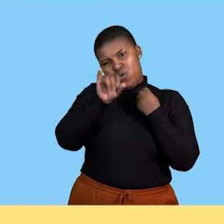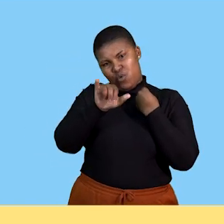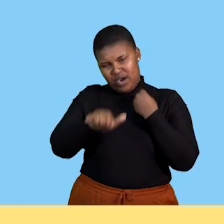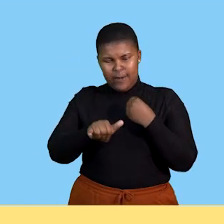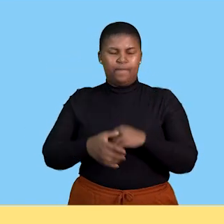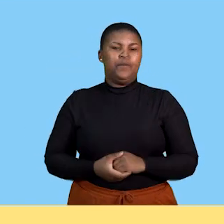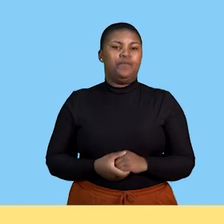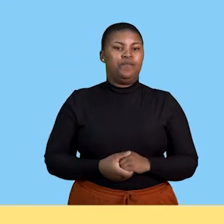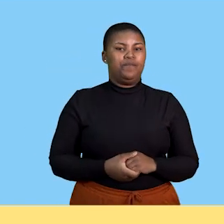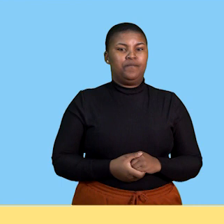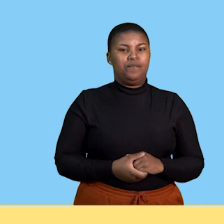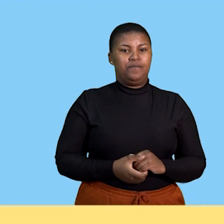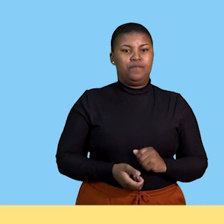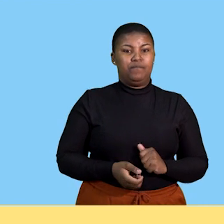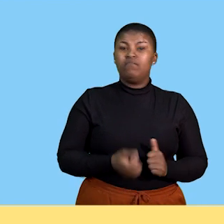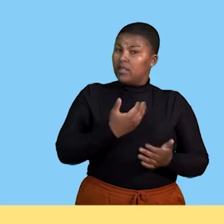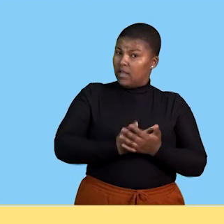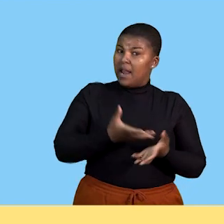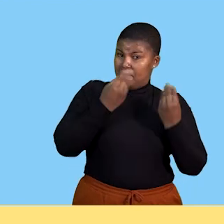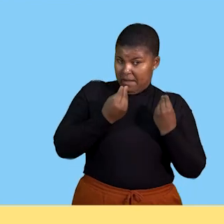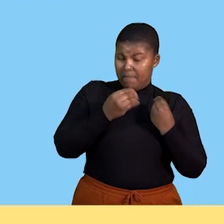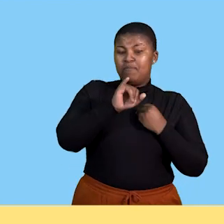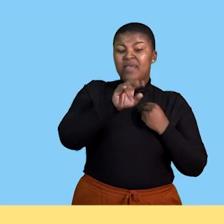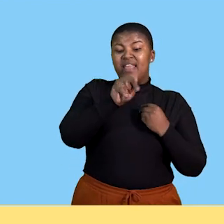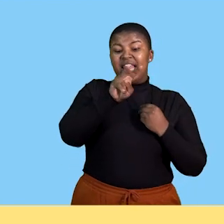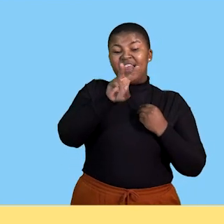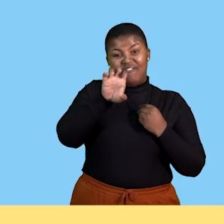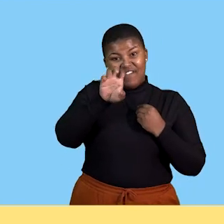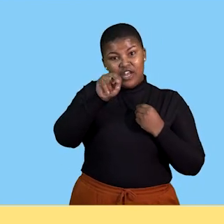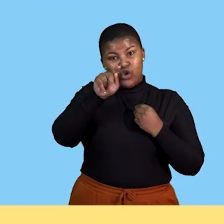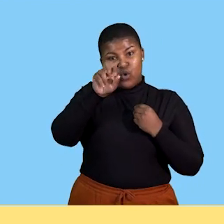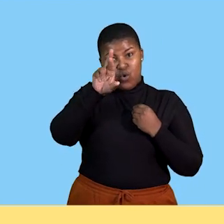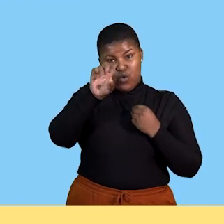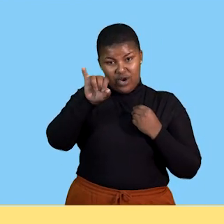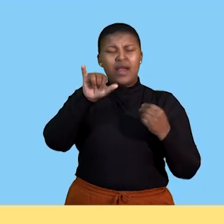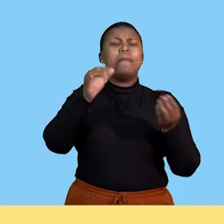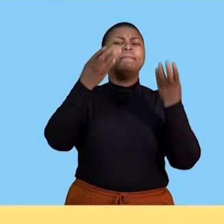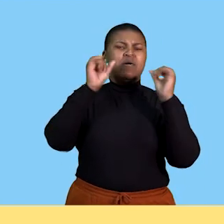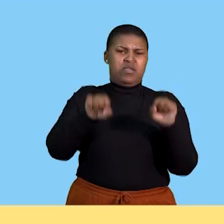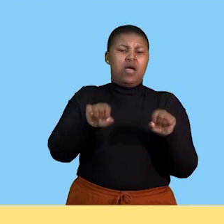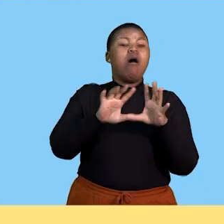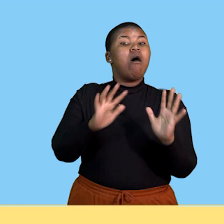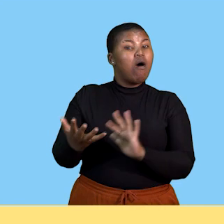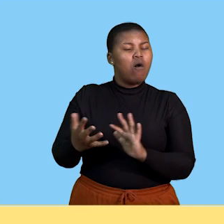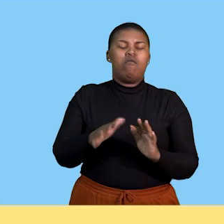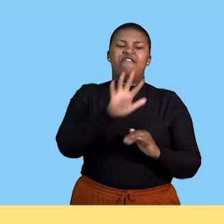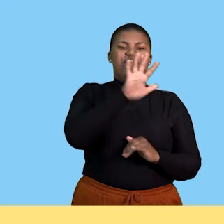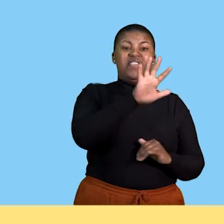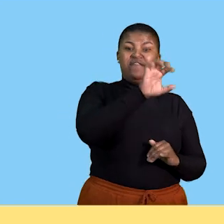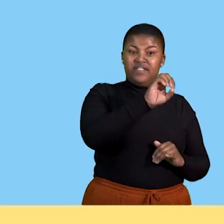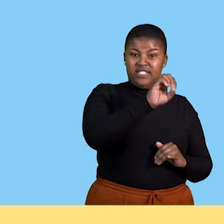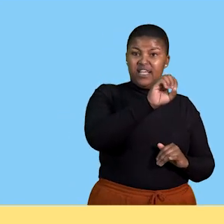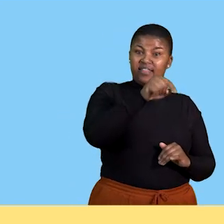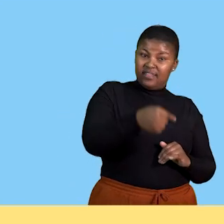right? Let me say it again. We can get the inventory if we say, for